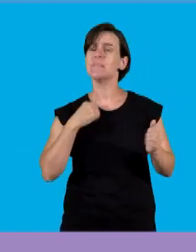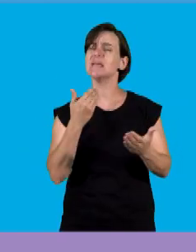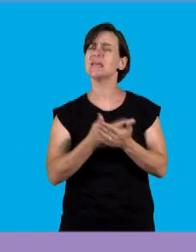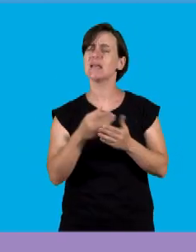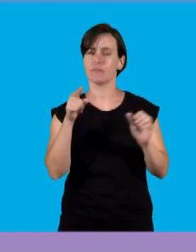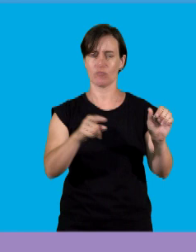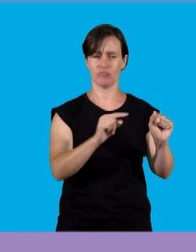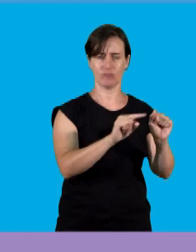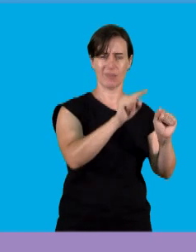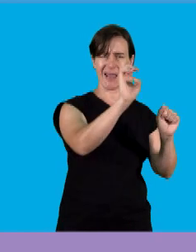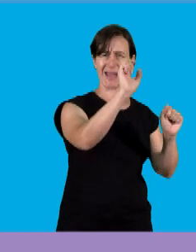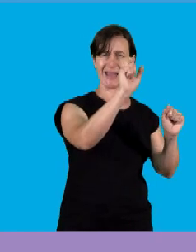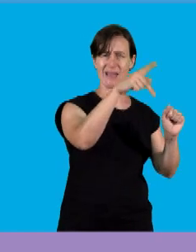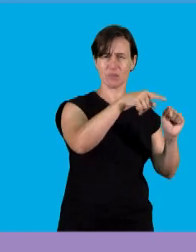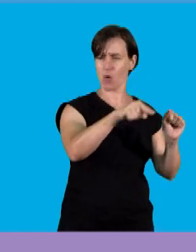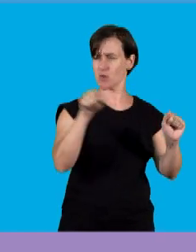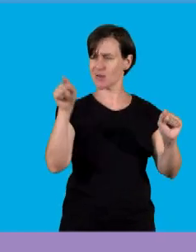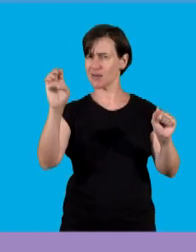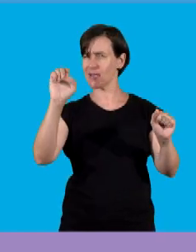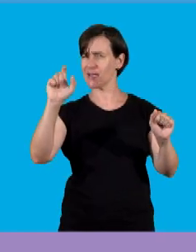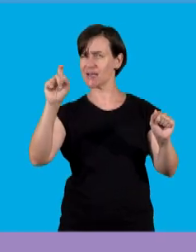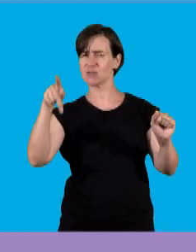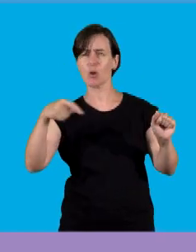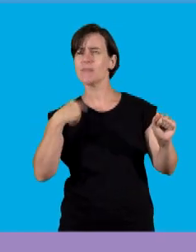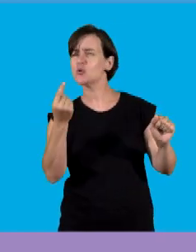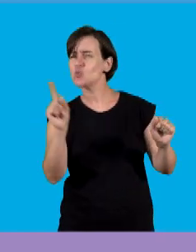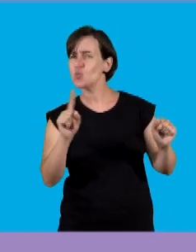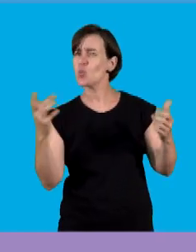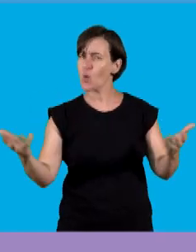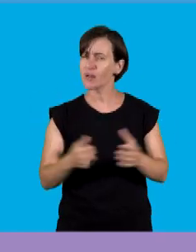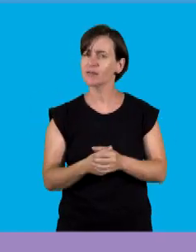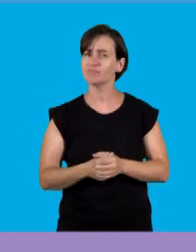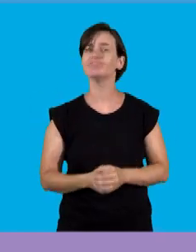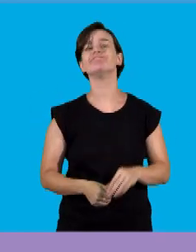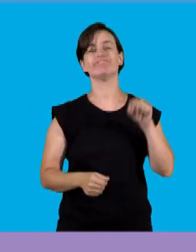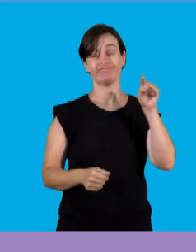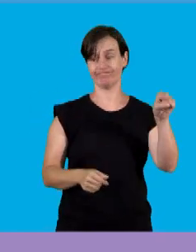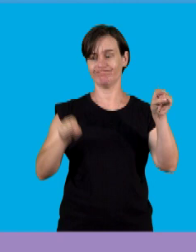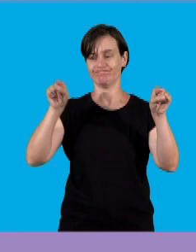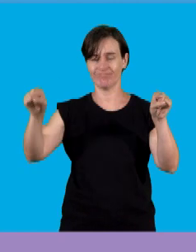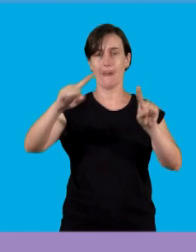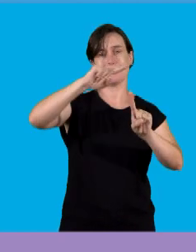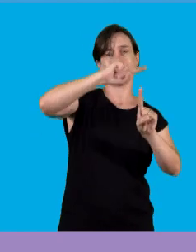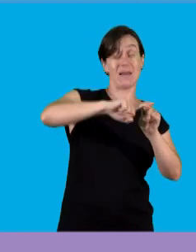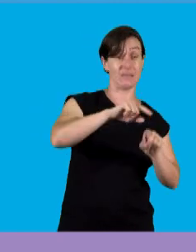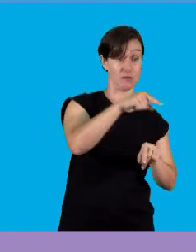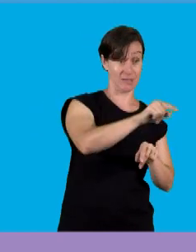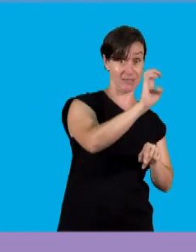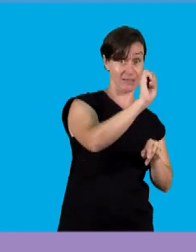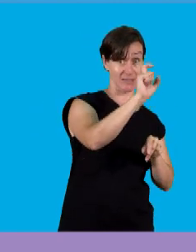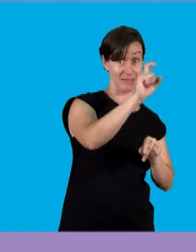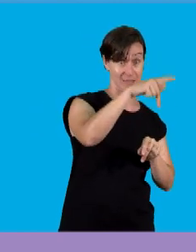is going to happen to the exponents if I am multiplying these two powers? Yes, we are going to add